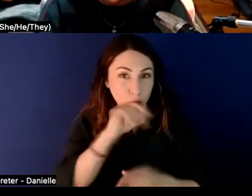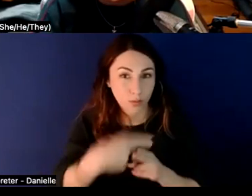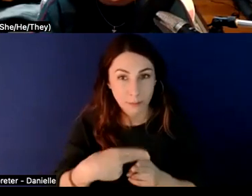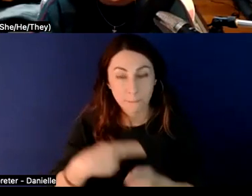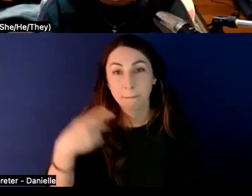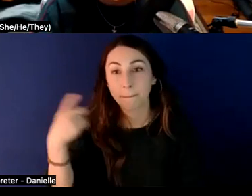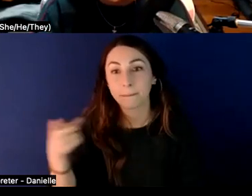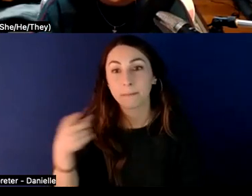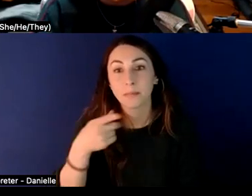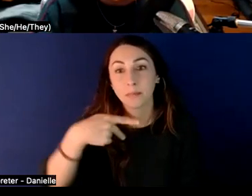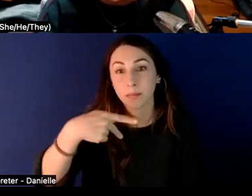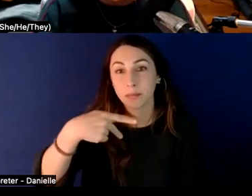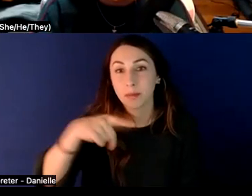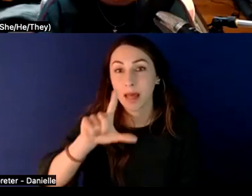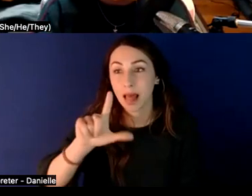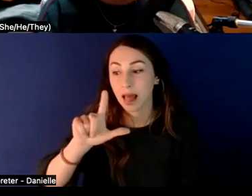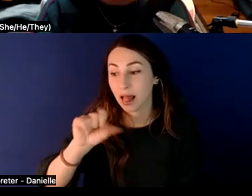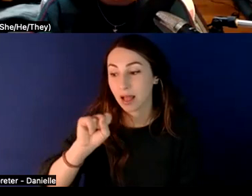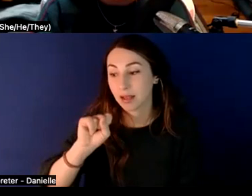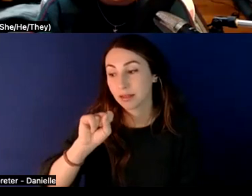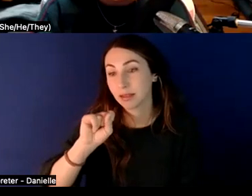Their handle is